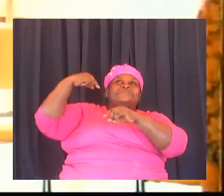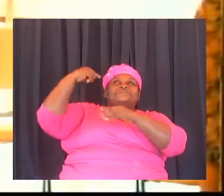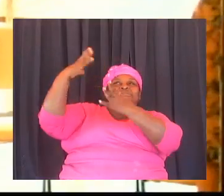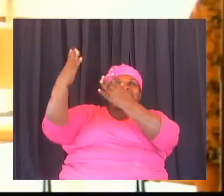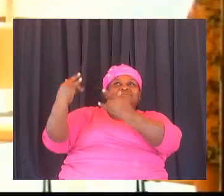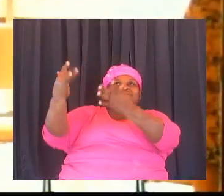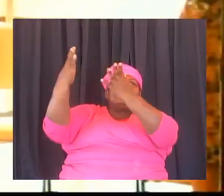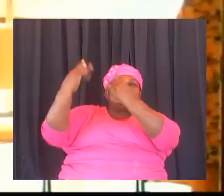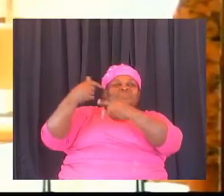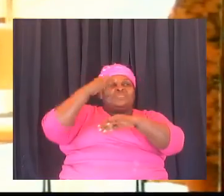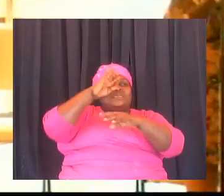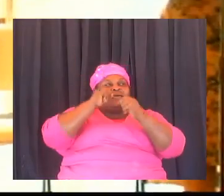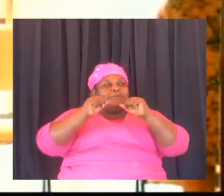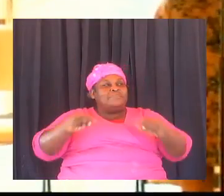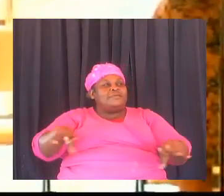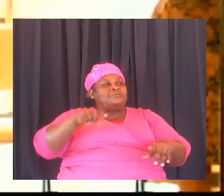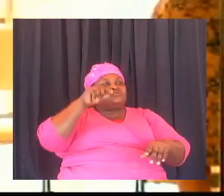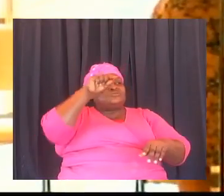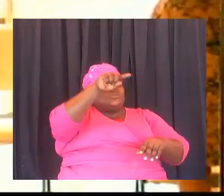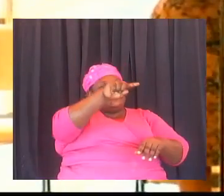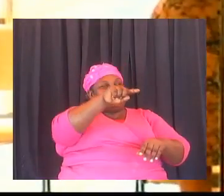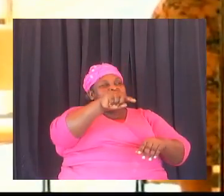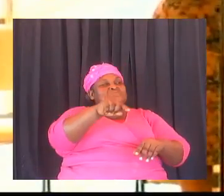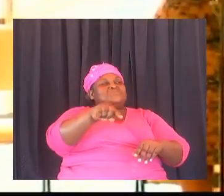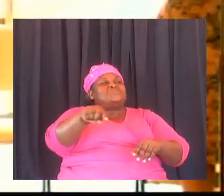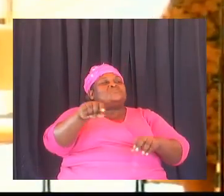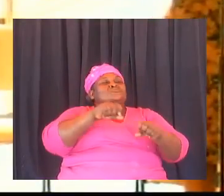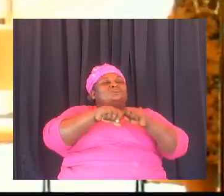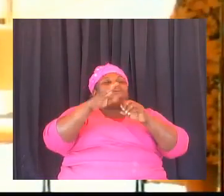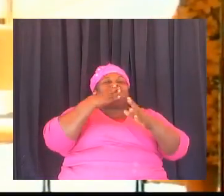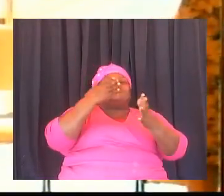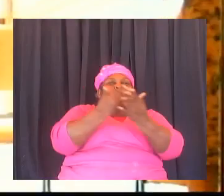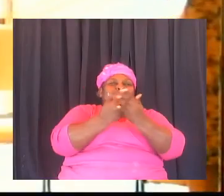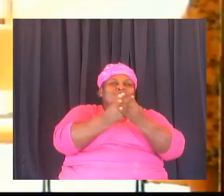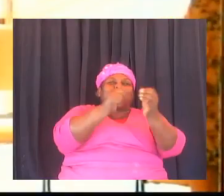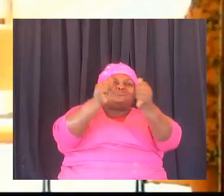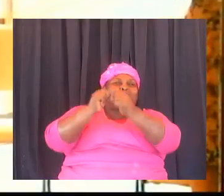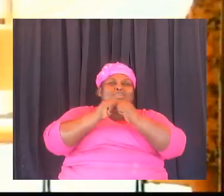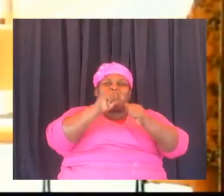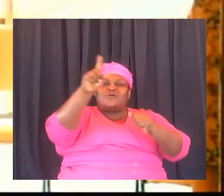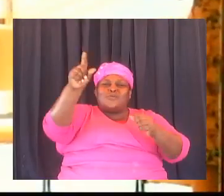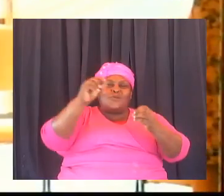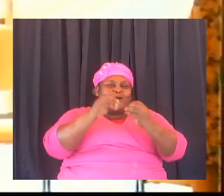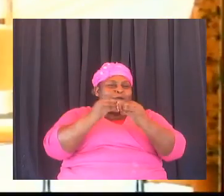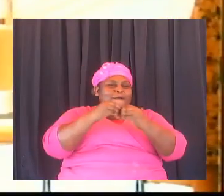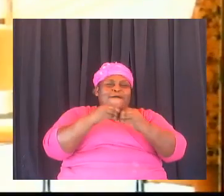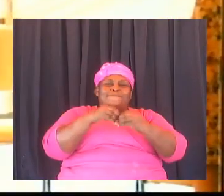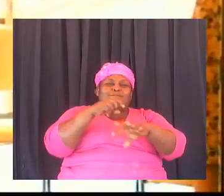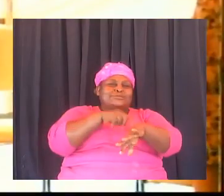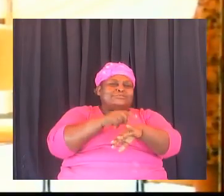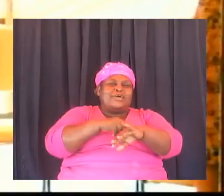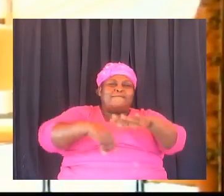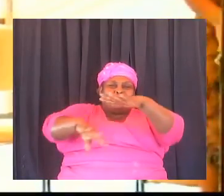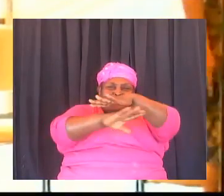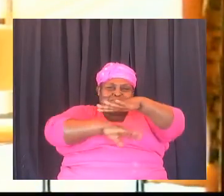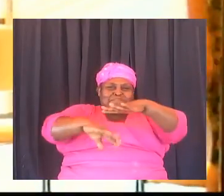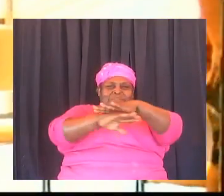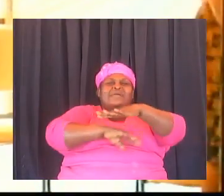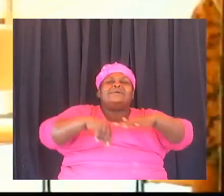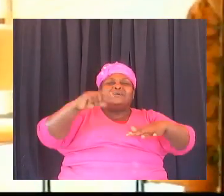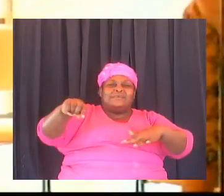Jesus. God bless you, brethren. So good to be together with you one more time under this blue and white